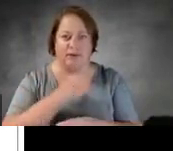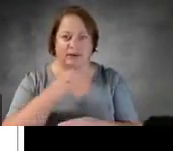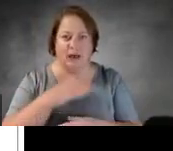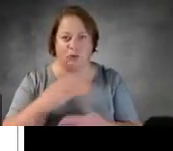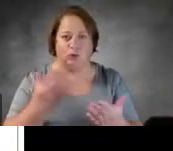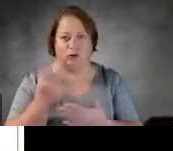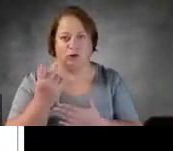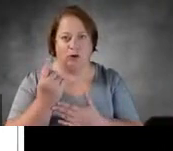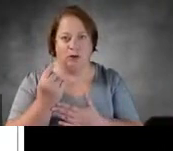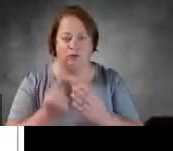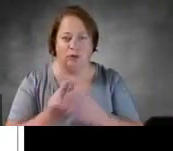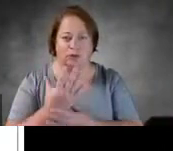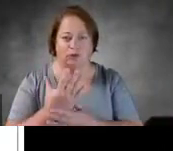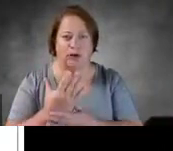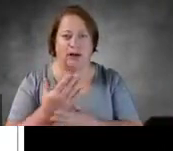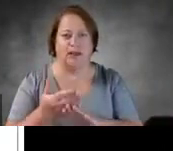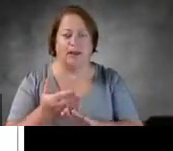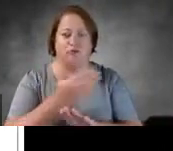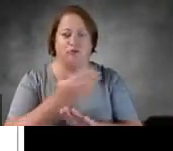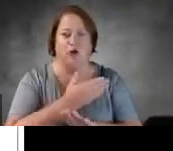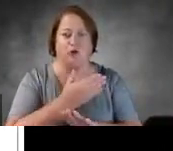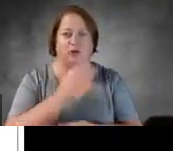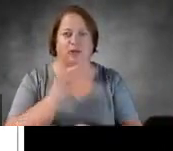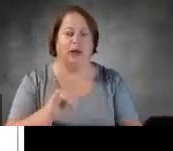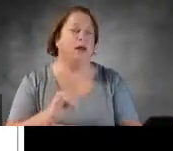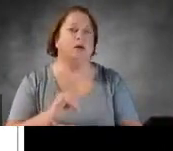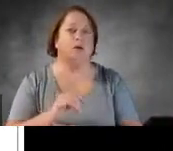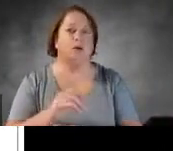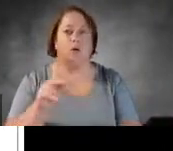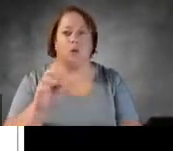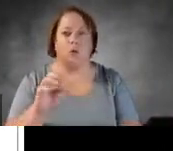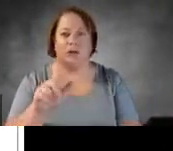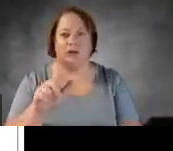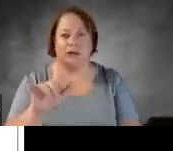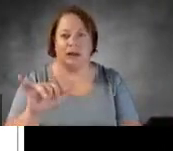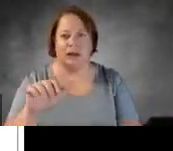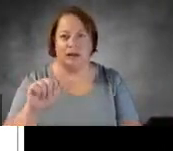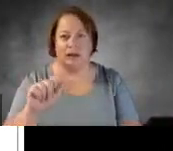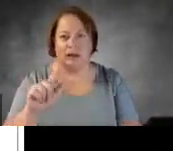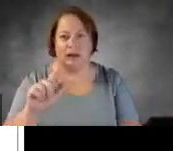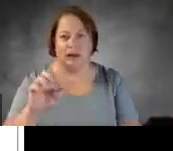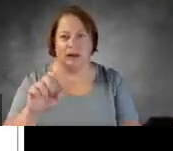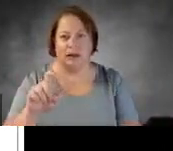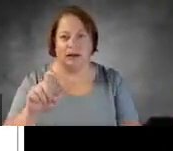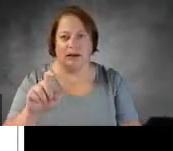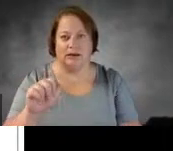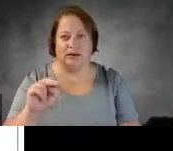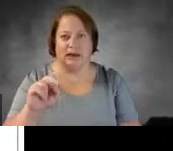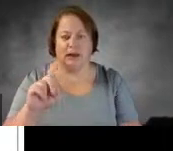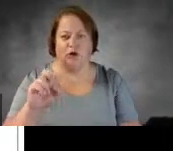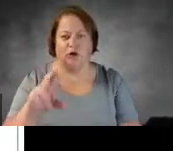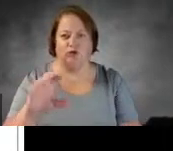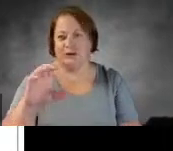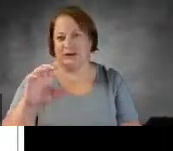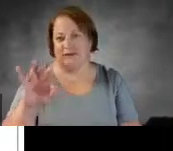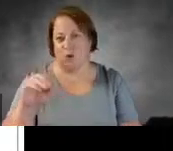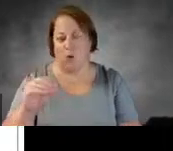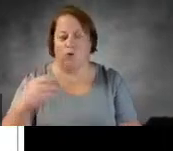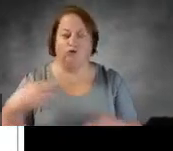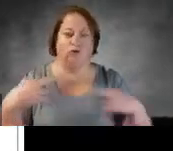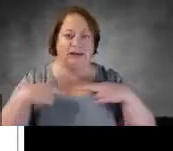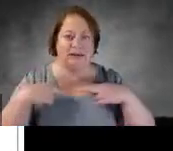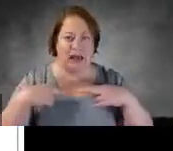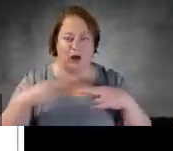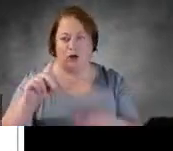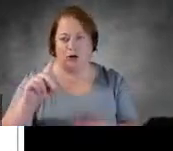last spring. And then prior to that was Kelly Alexander. She was our chief financial officer. She had retired